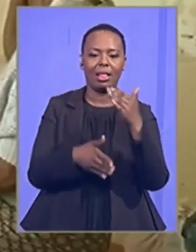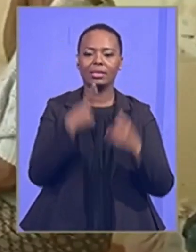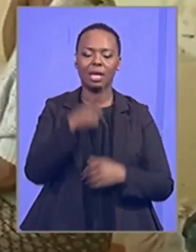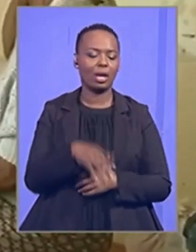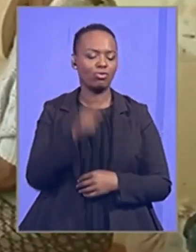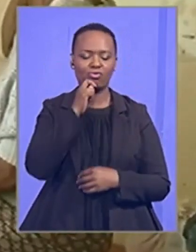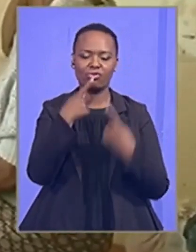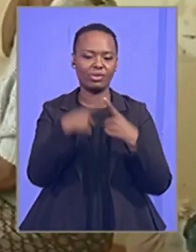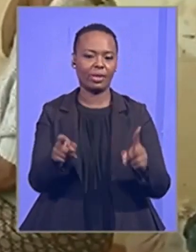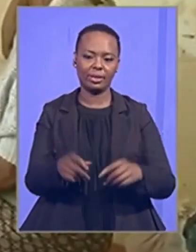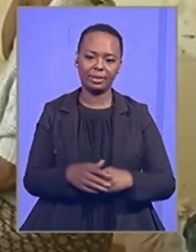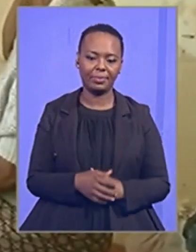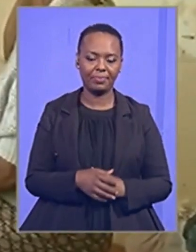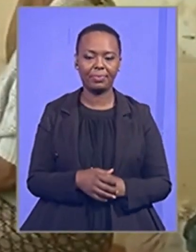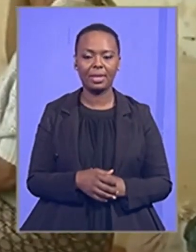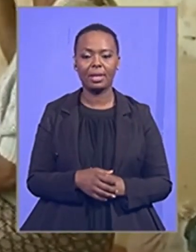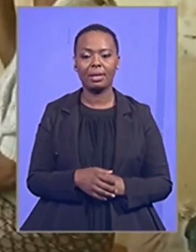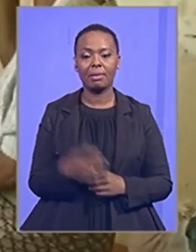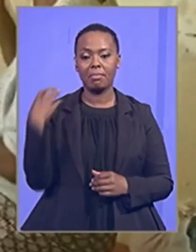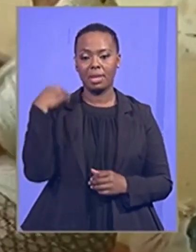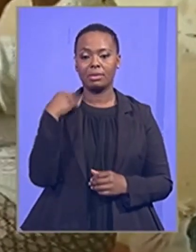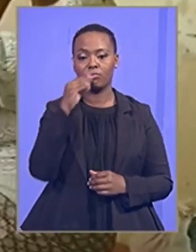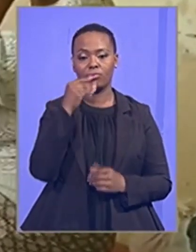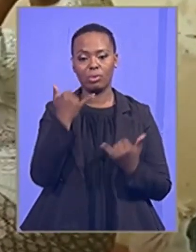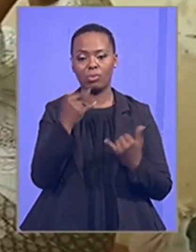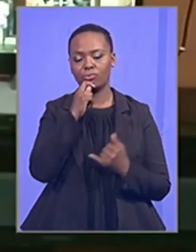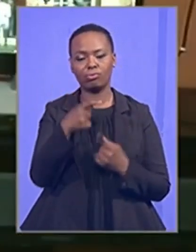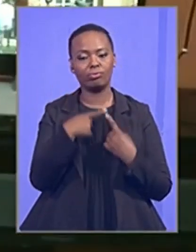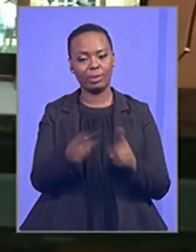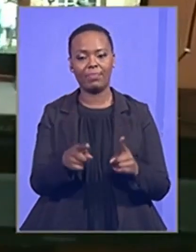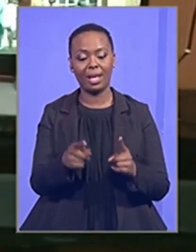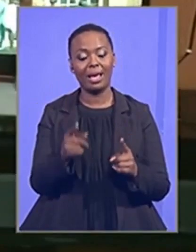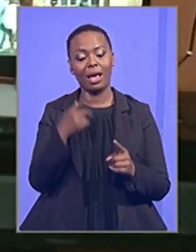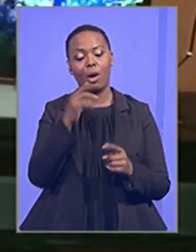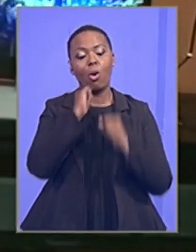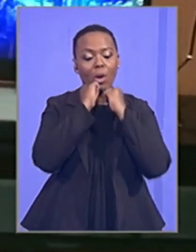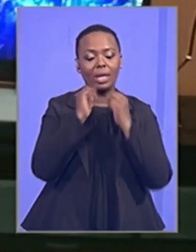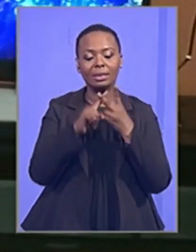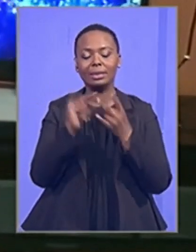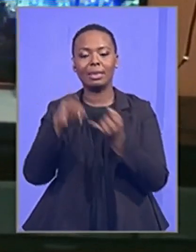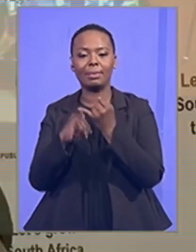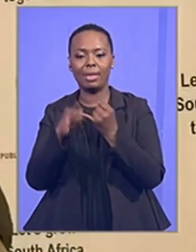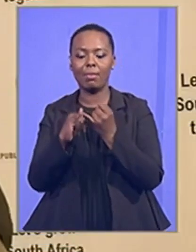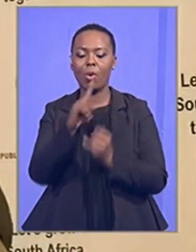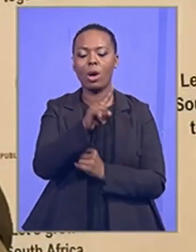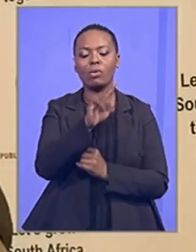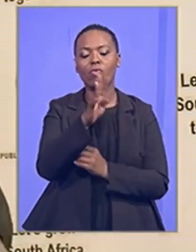nnete. The number of new applications and registration for August and September totaled